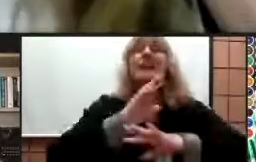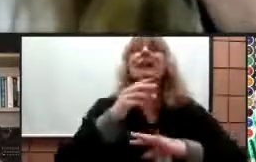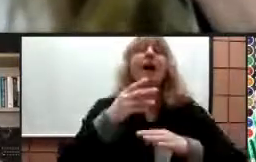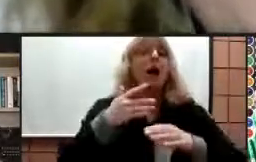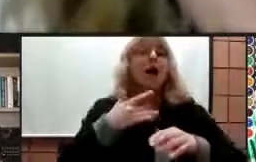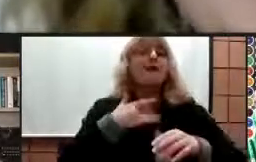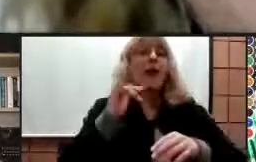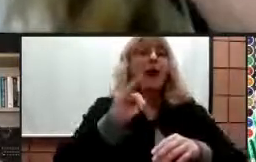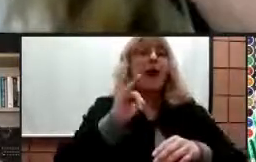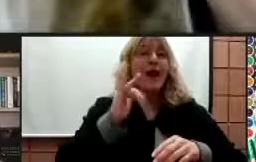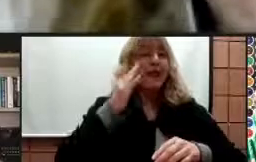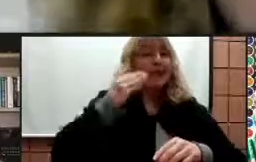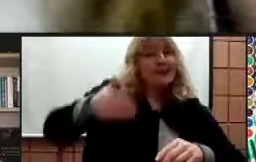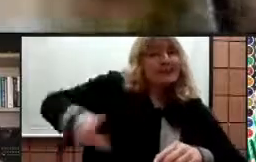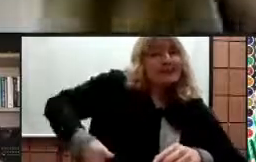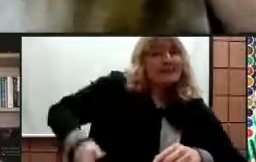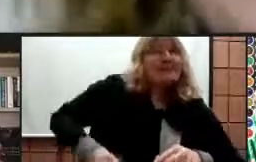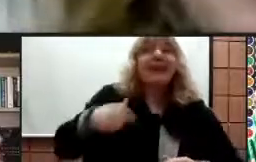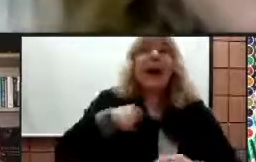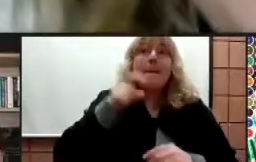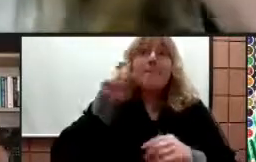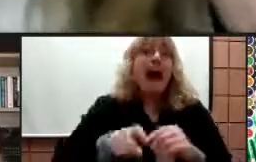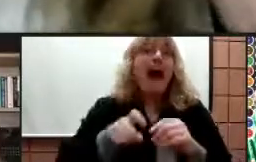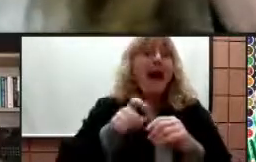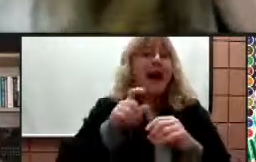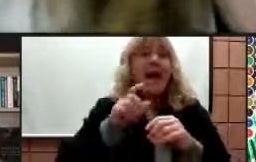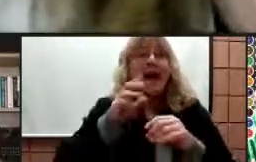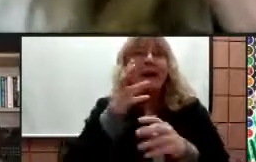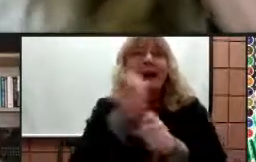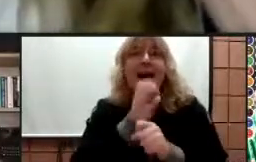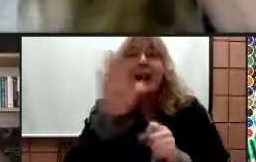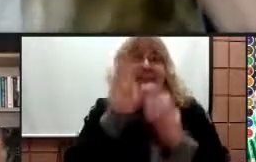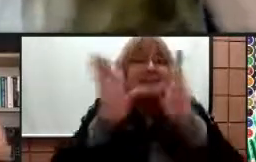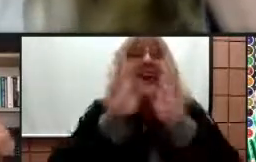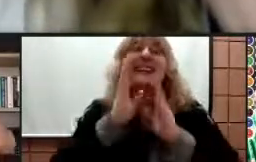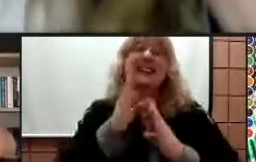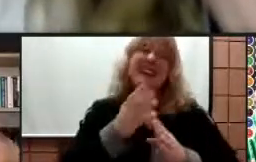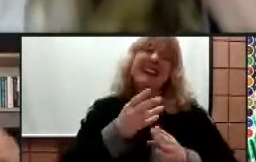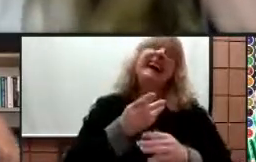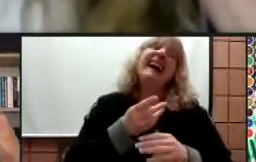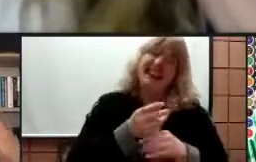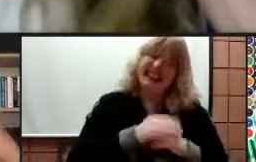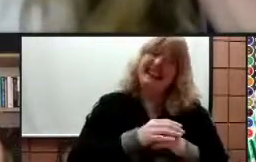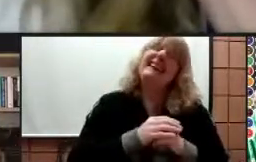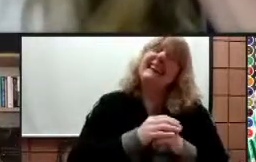instinctual. Yeah. So, What Well, we do? well, thank you for having.